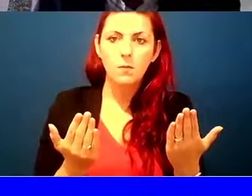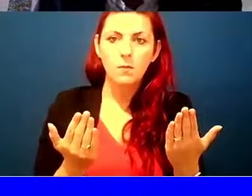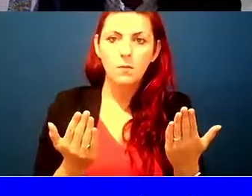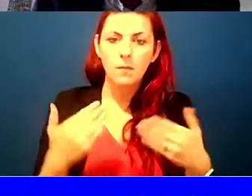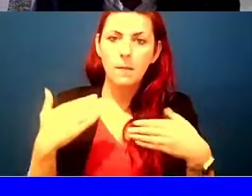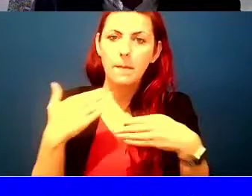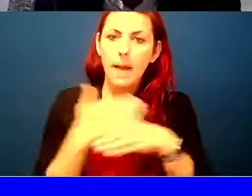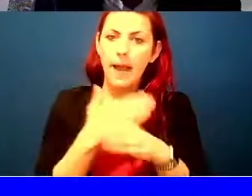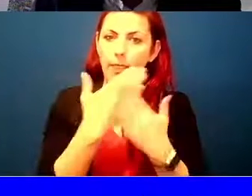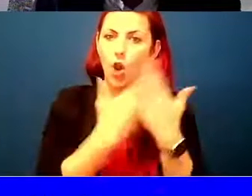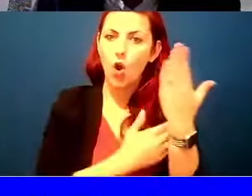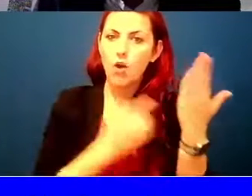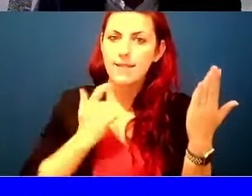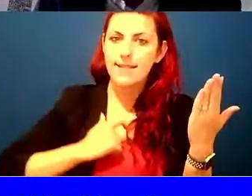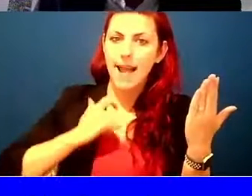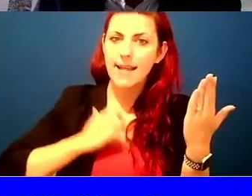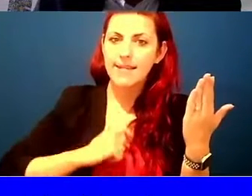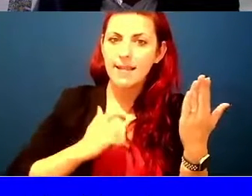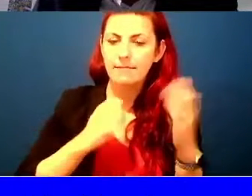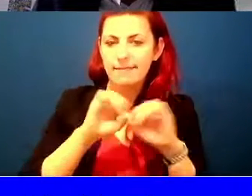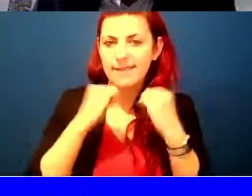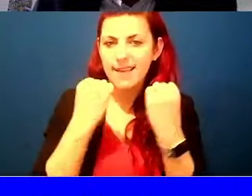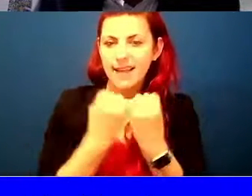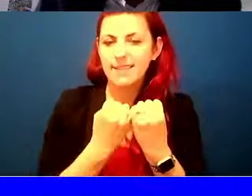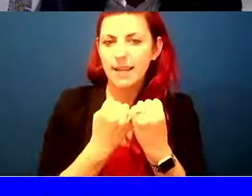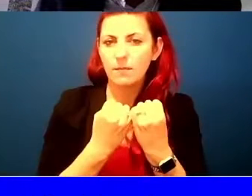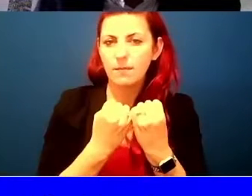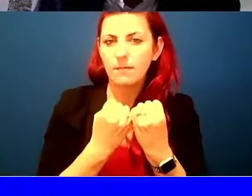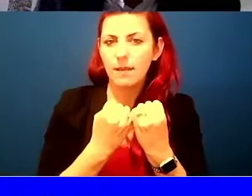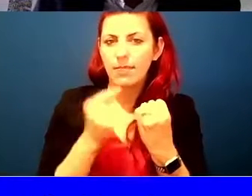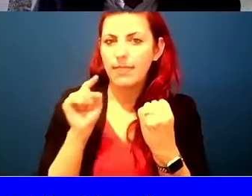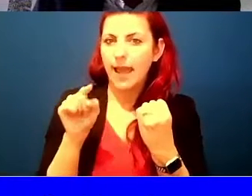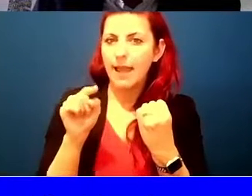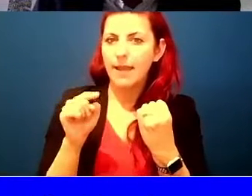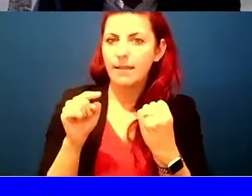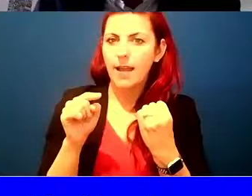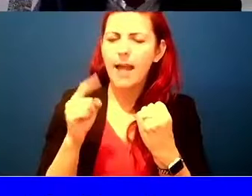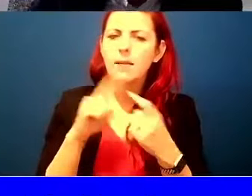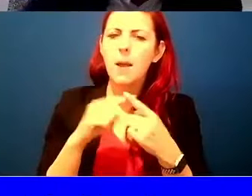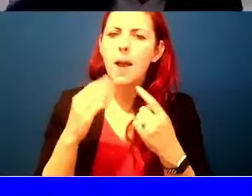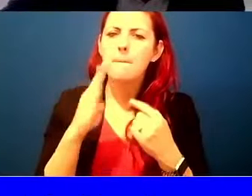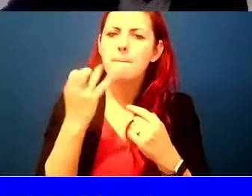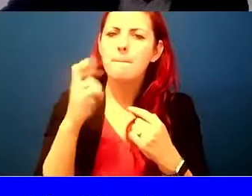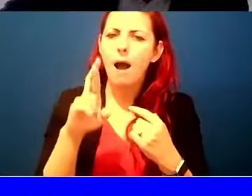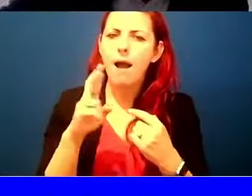by the Law Society, and the Bar Council does have advocacy training in terms of